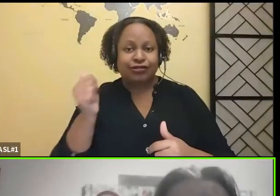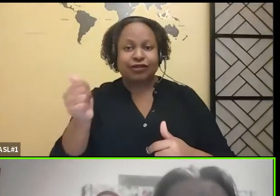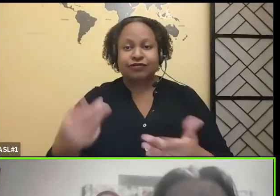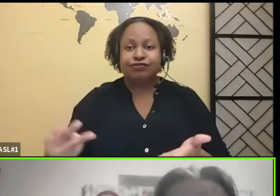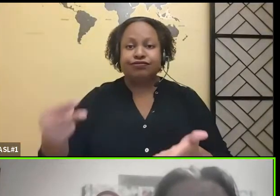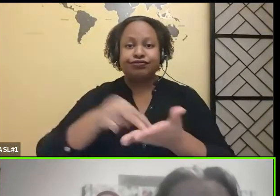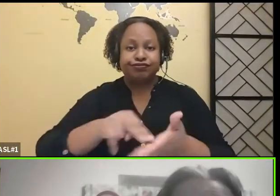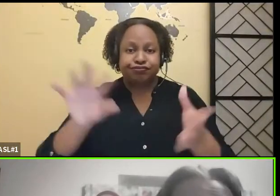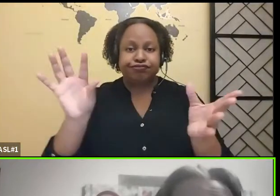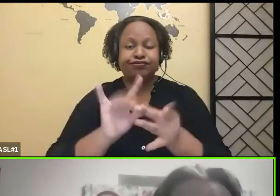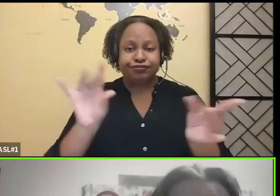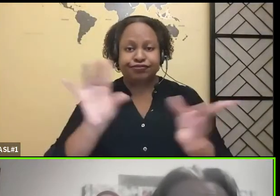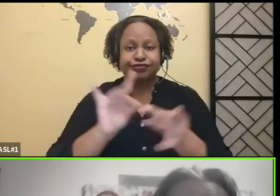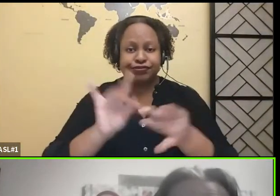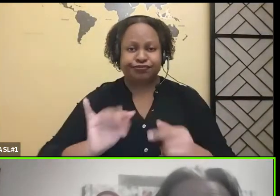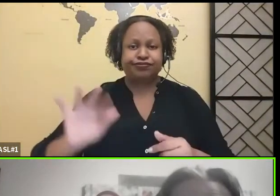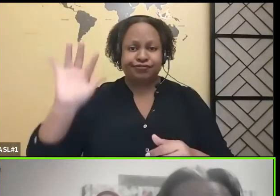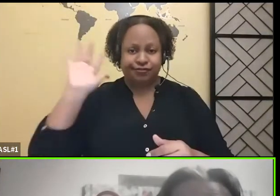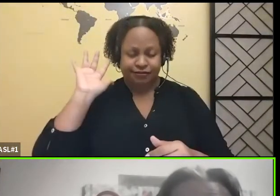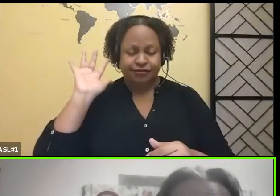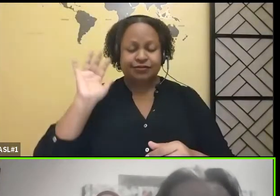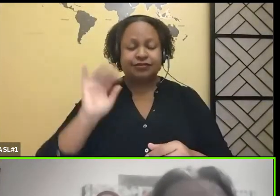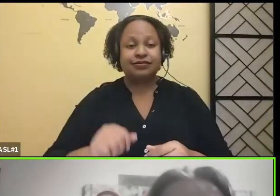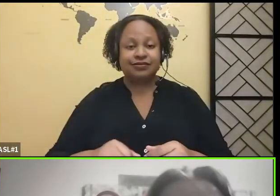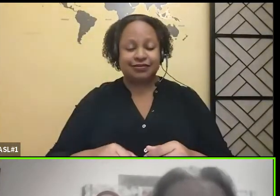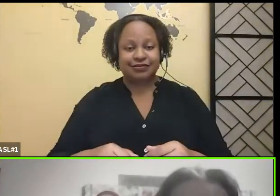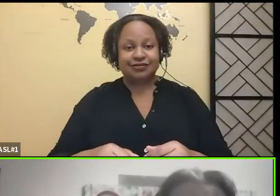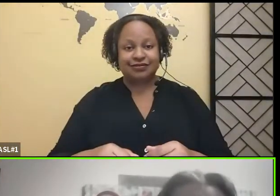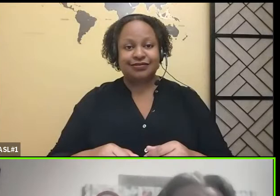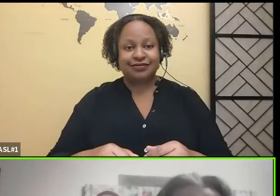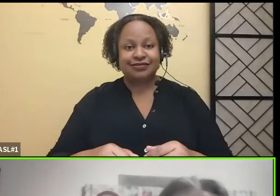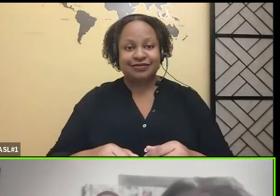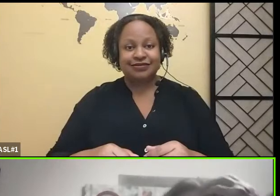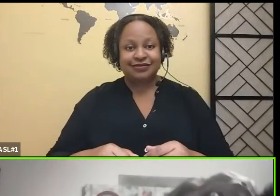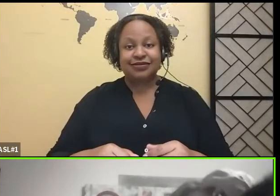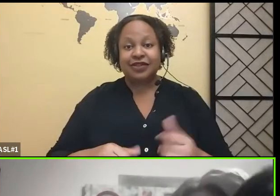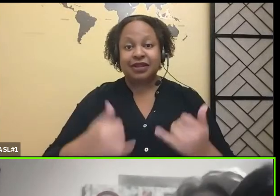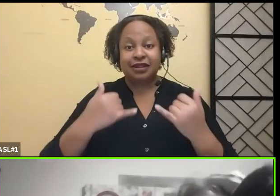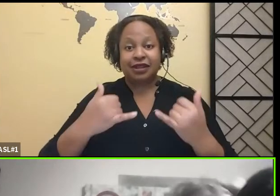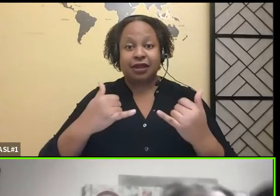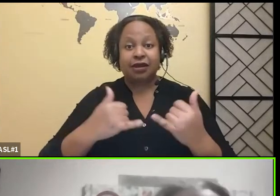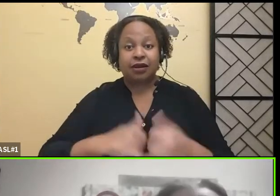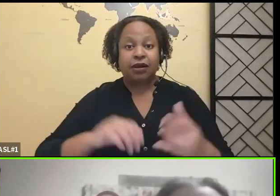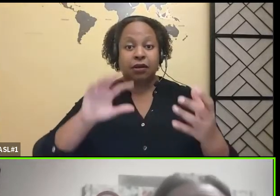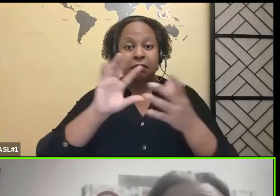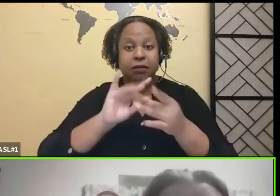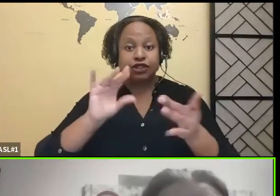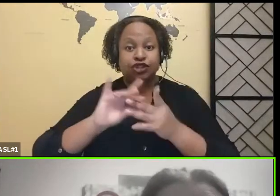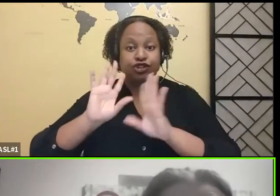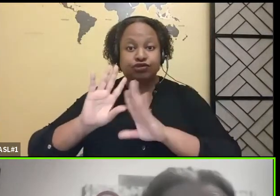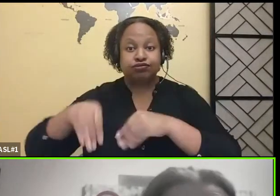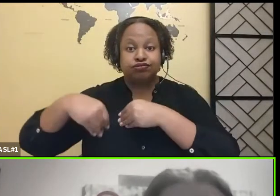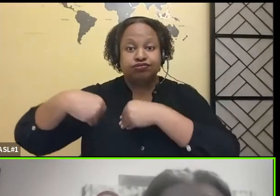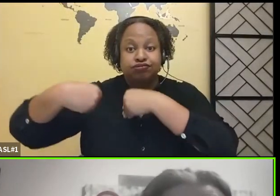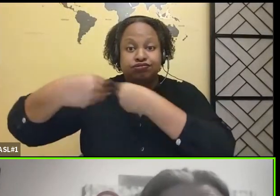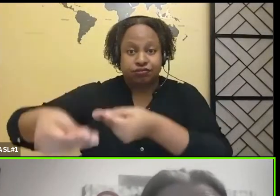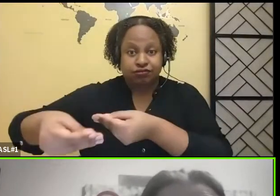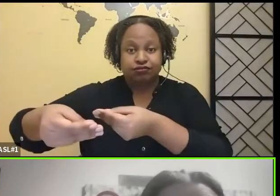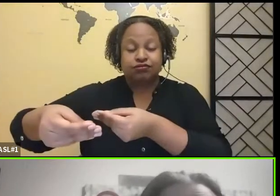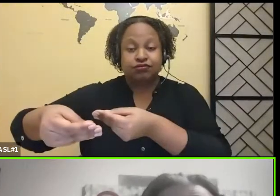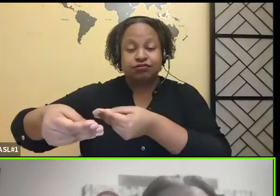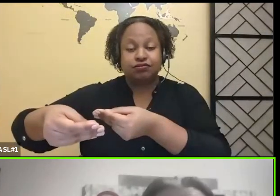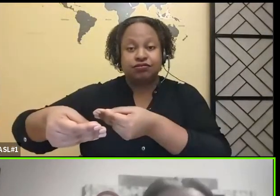you know, and then now, you know, as we pass this on, we say, you know, take those infrastructures and change